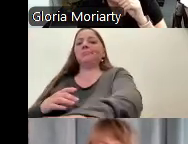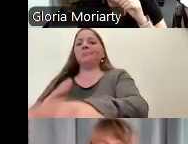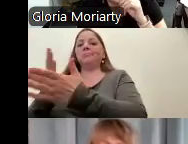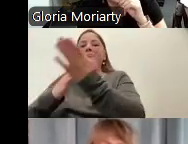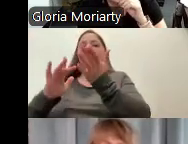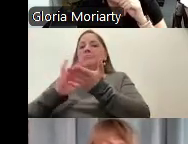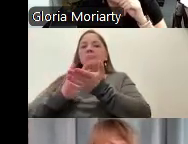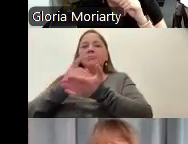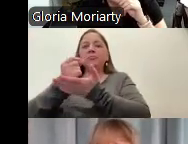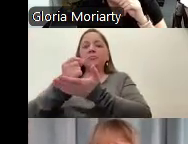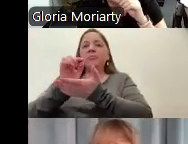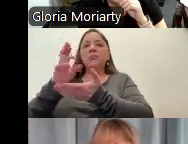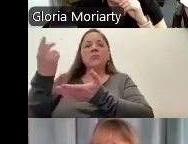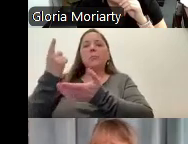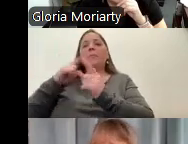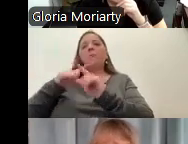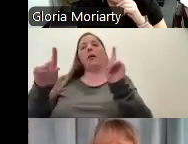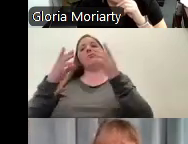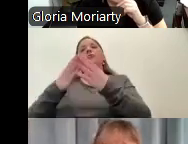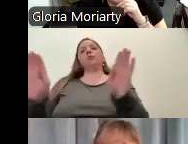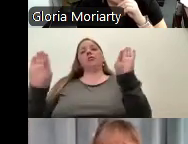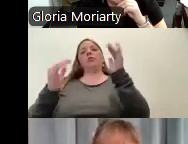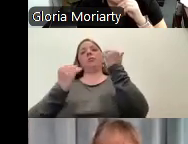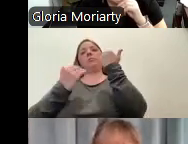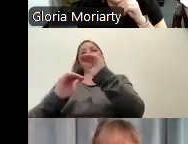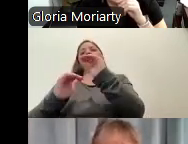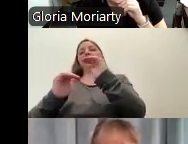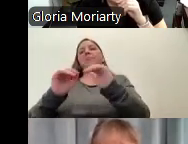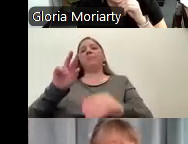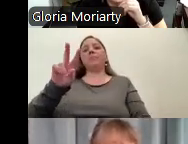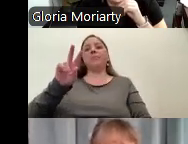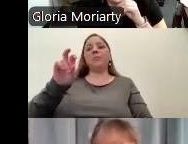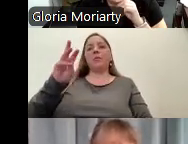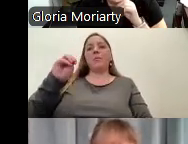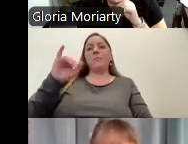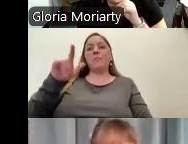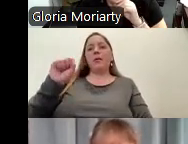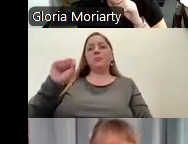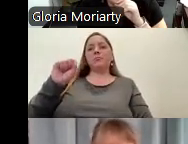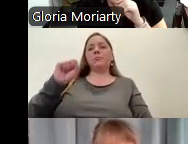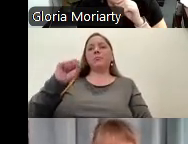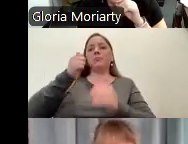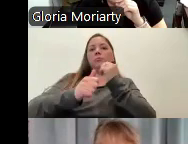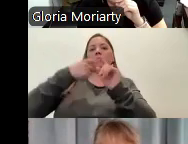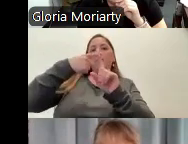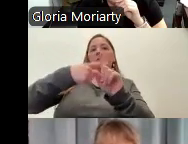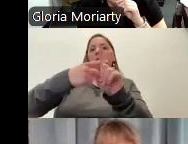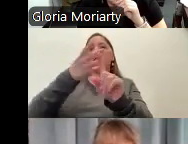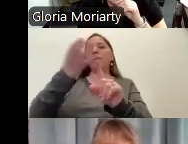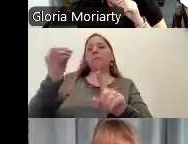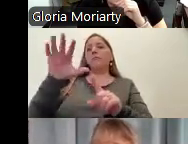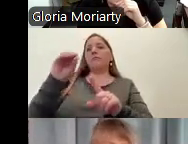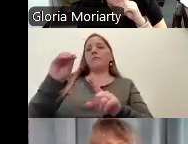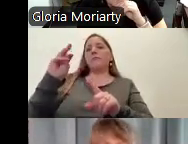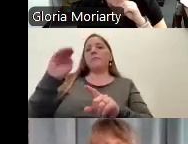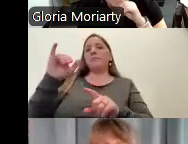that. But the general limitations are 300 miles per month and 50 miles each way. And